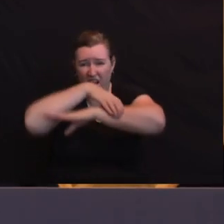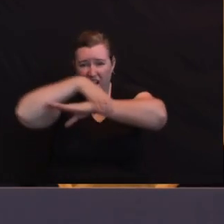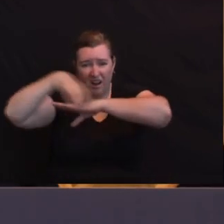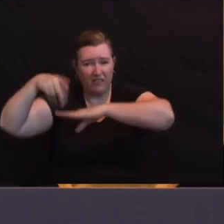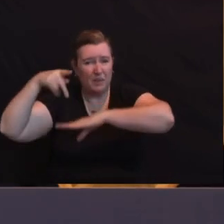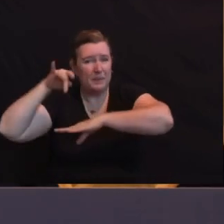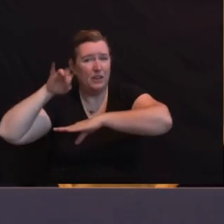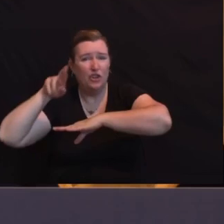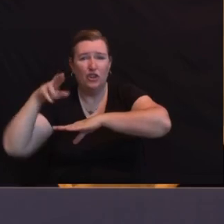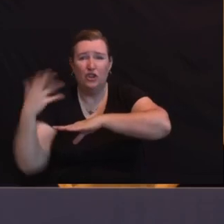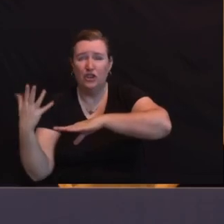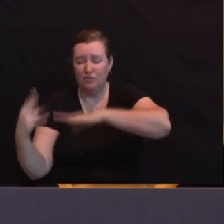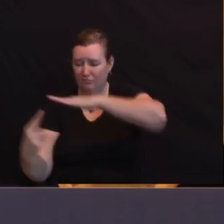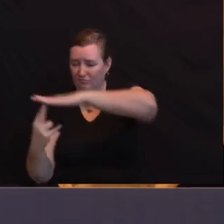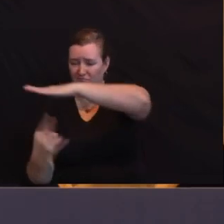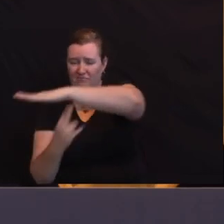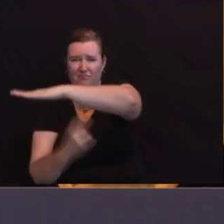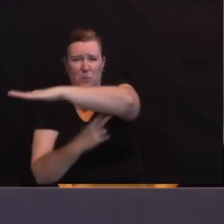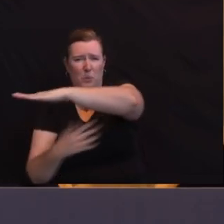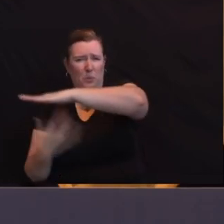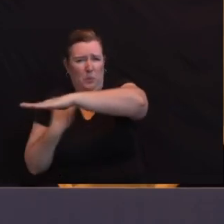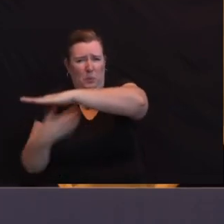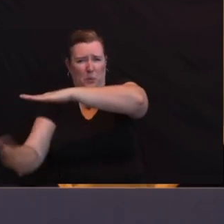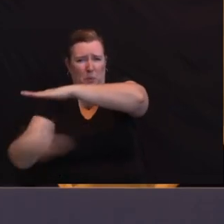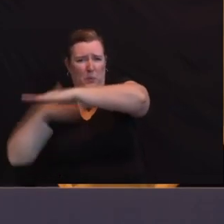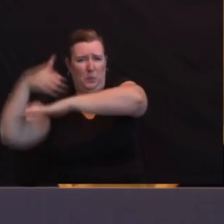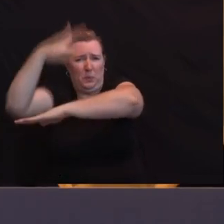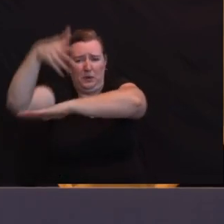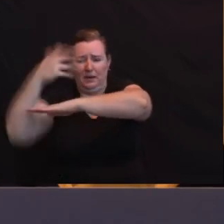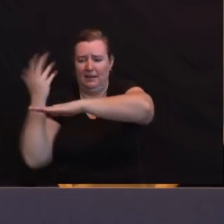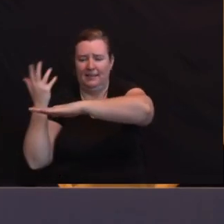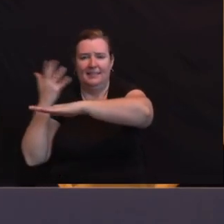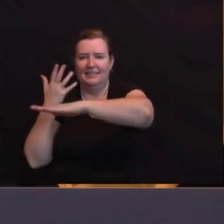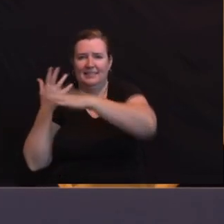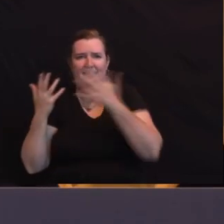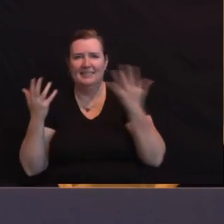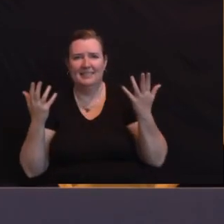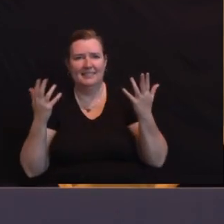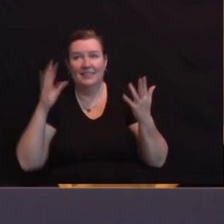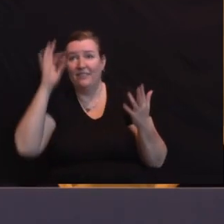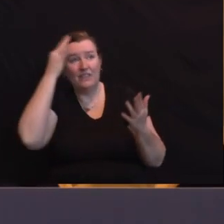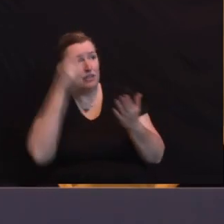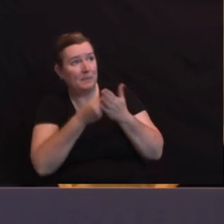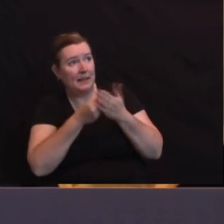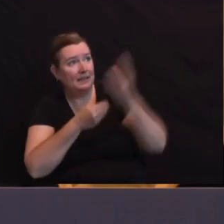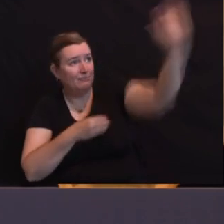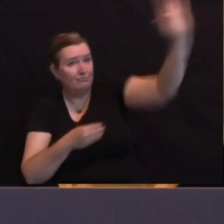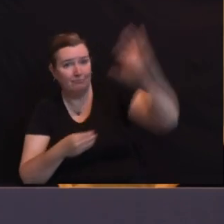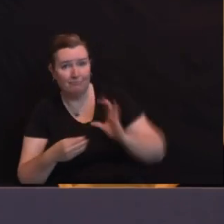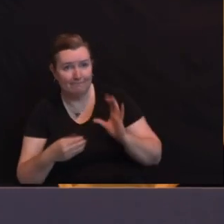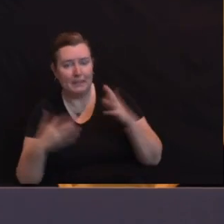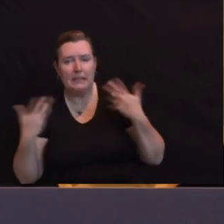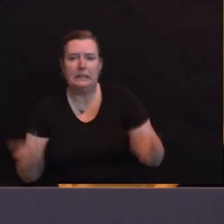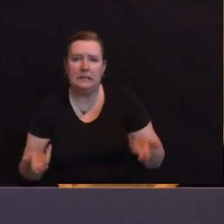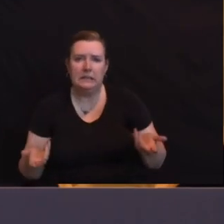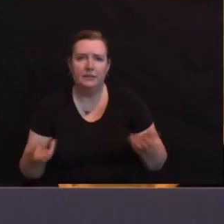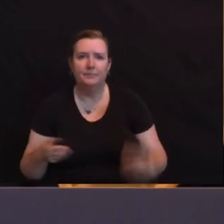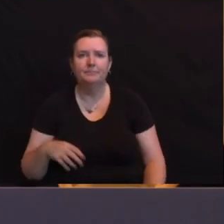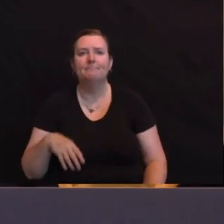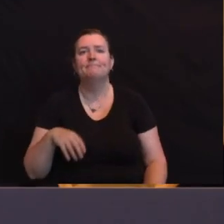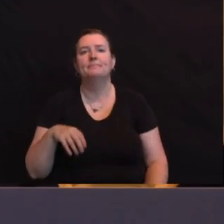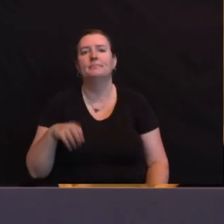Even if we get there in increments, we need the feds to be there. I think the Stockton, I'm thrilled to be in